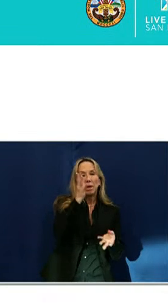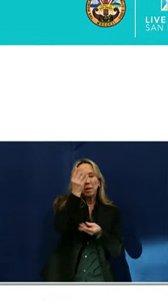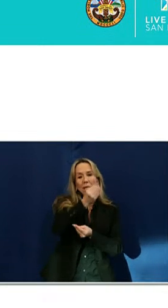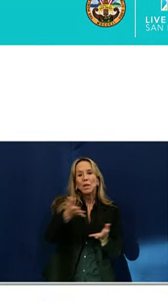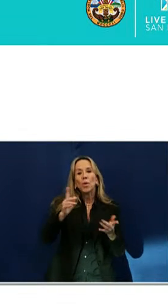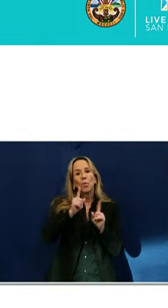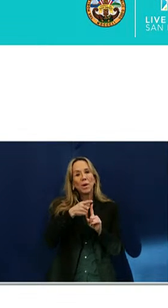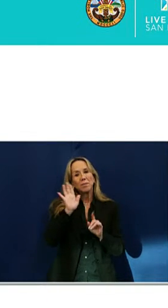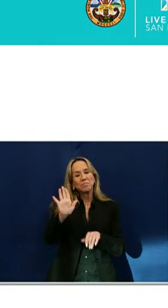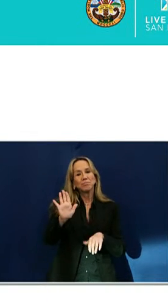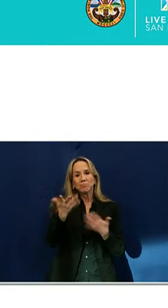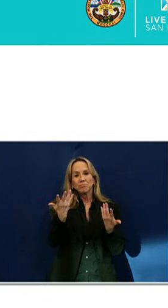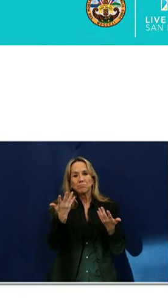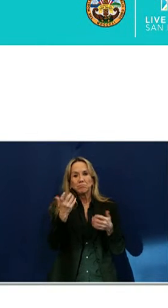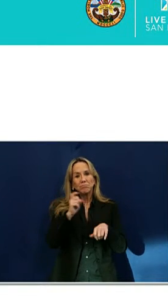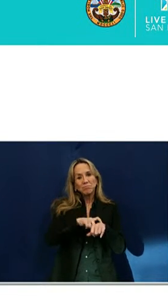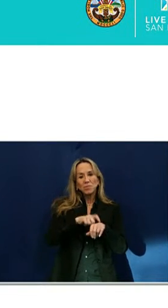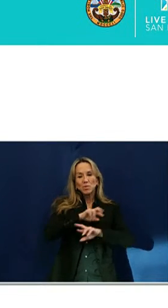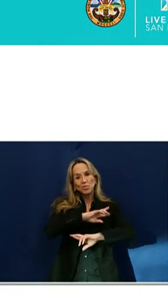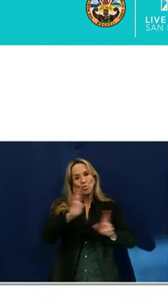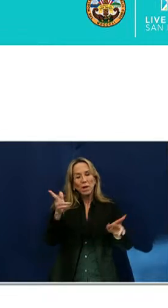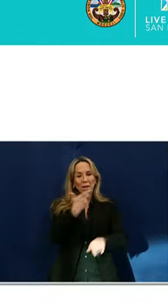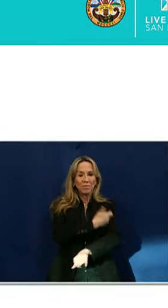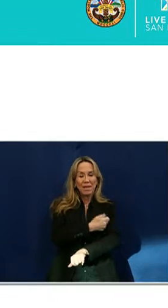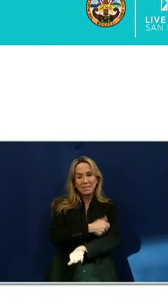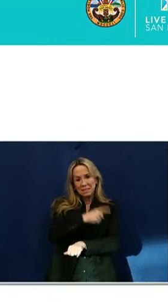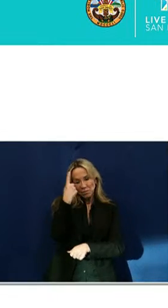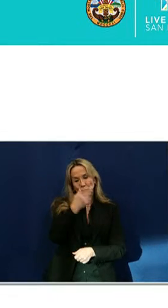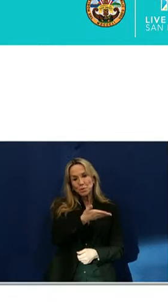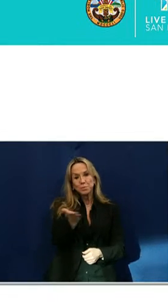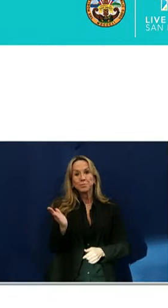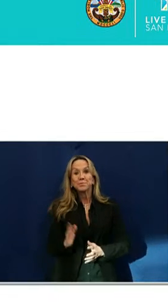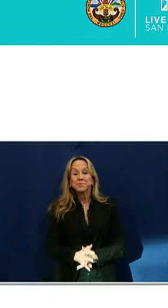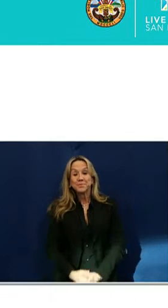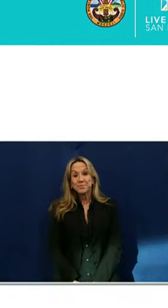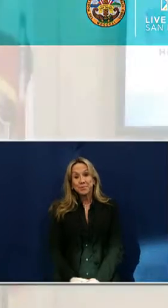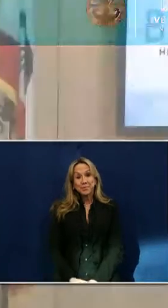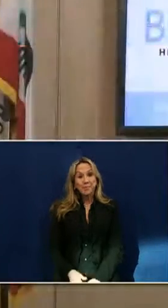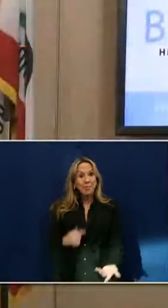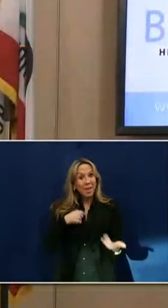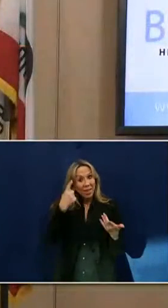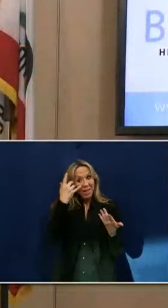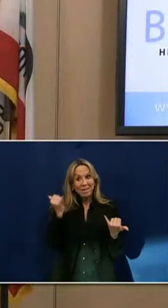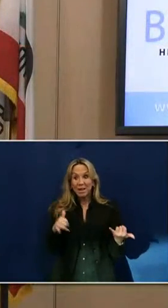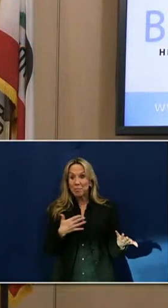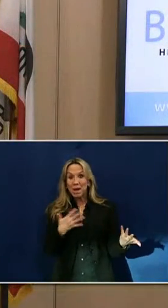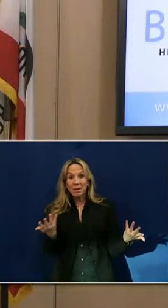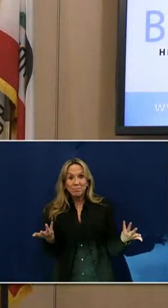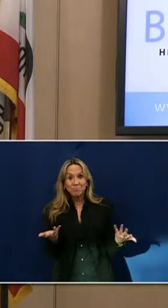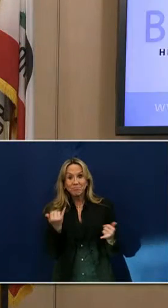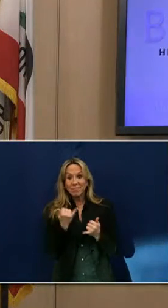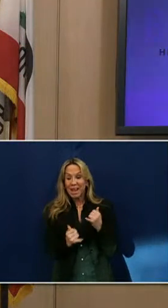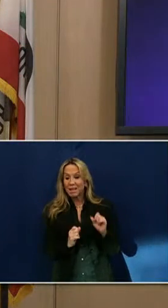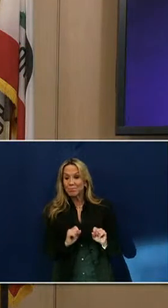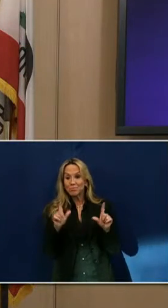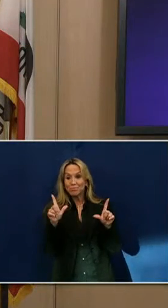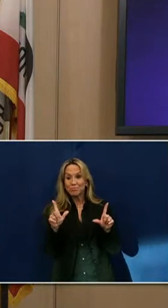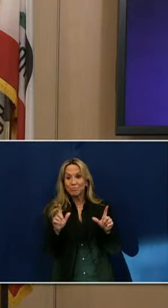let you know when the vaccines will be available for you. So I think that is my last